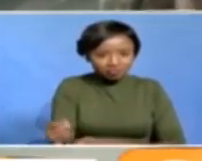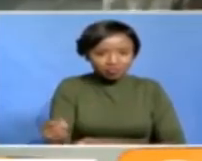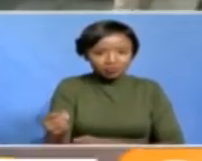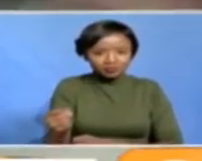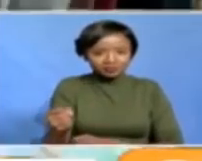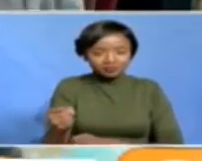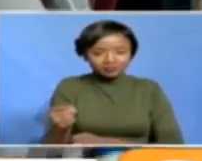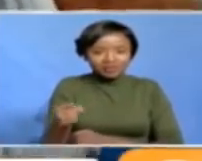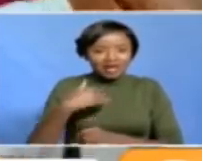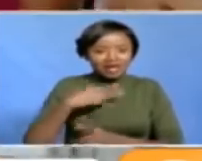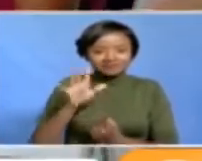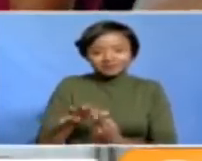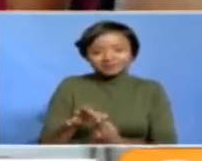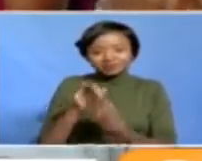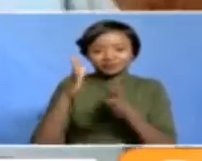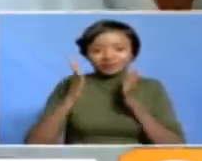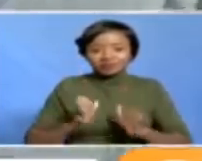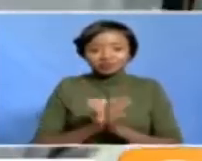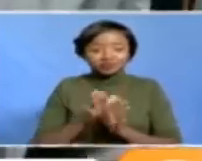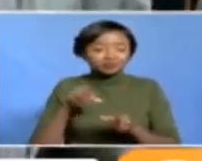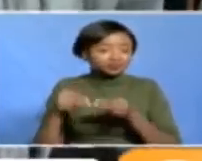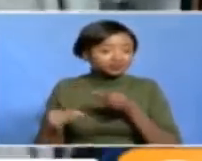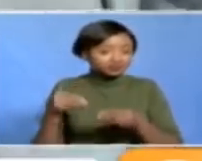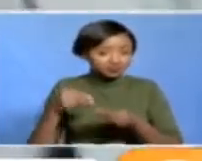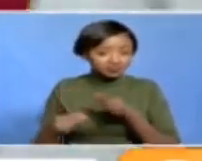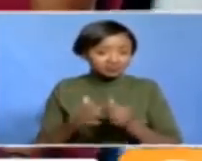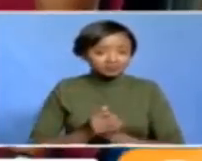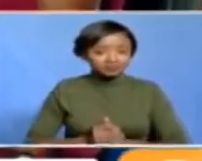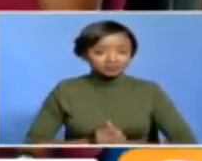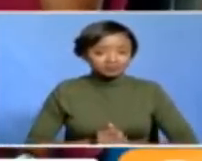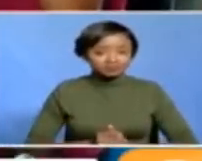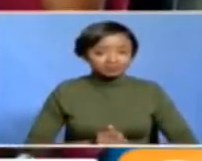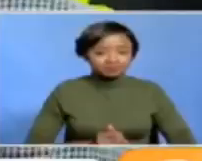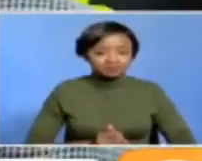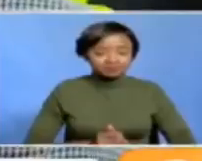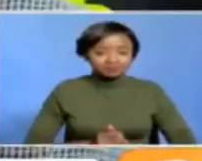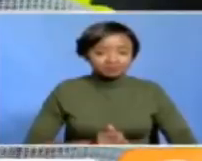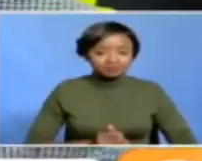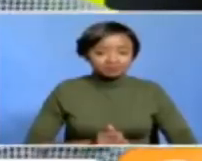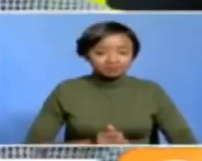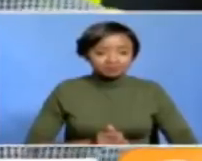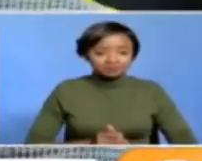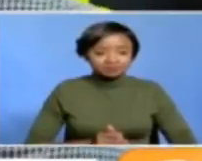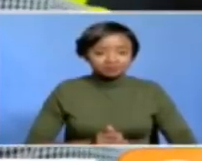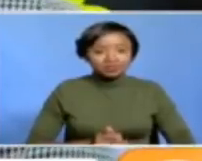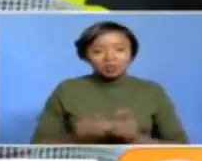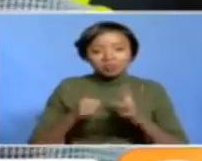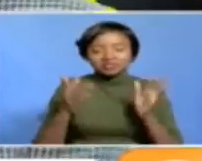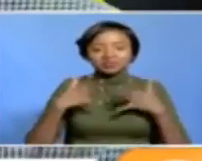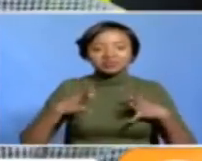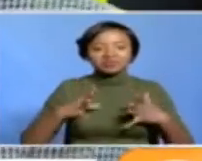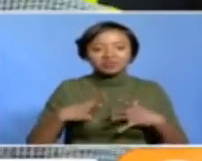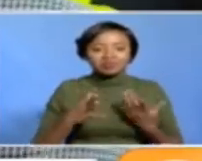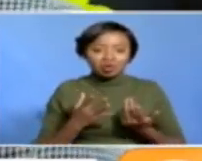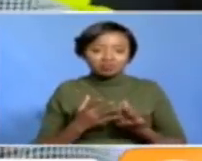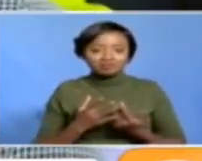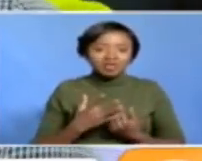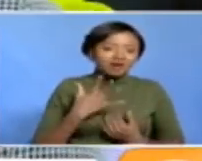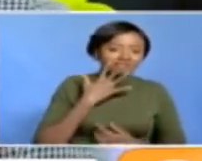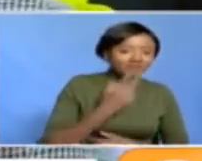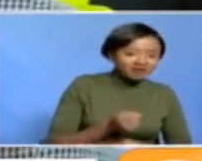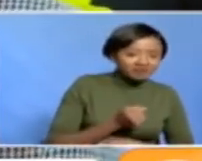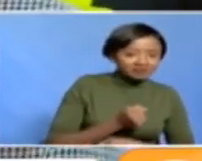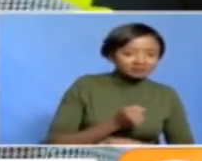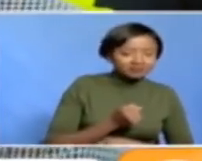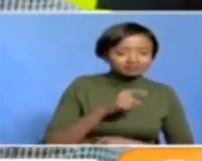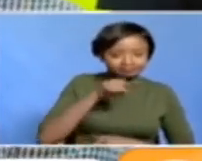facing the station, whose platform is raised for easy access. Tulianza na idadi ya watu kama 38 mpaka 50 kwa